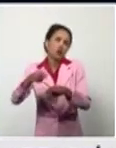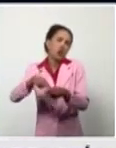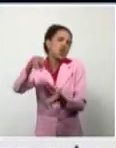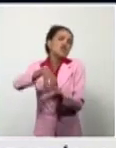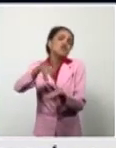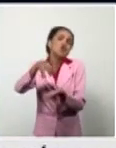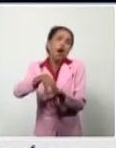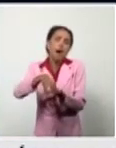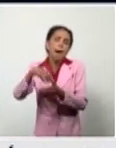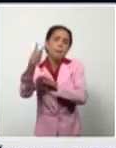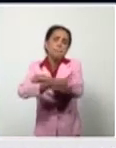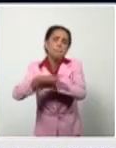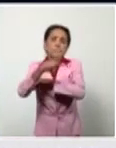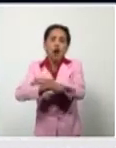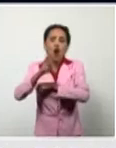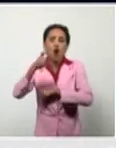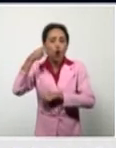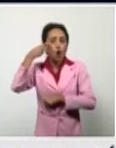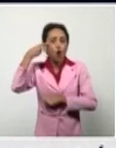I would like to